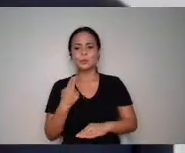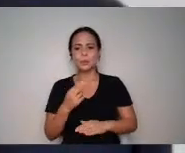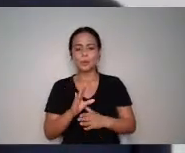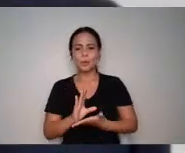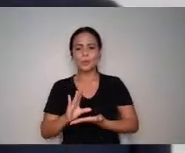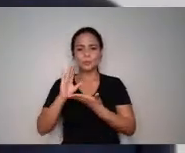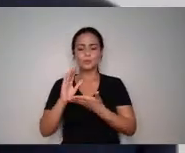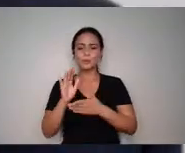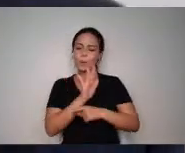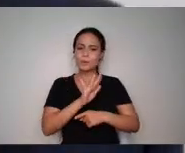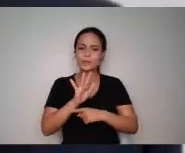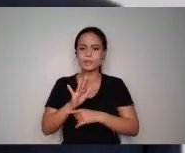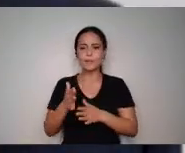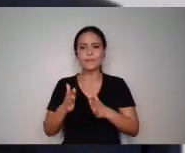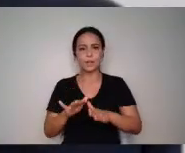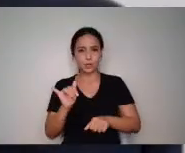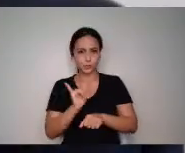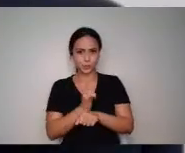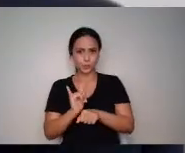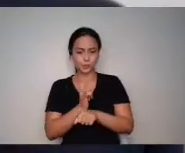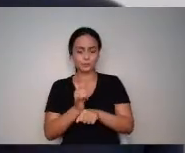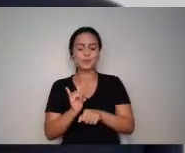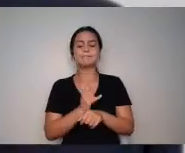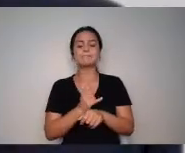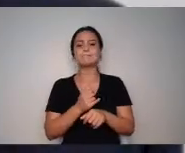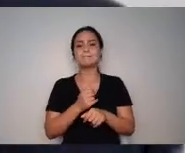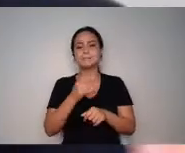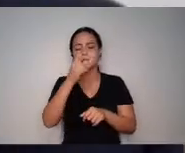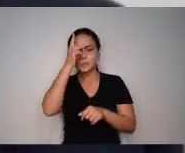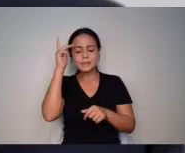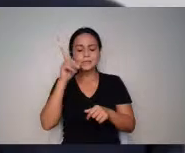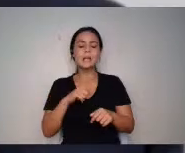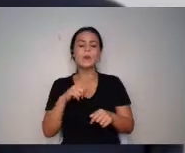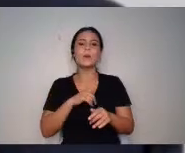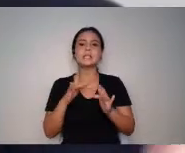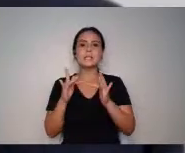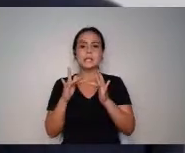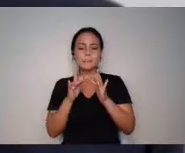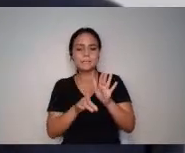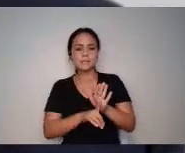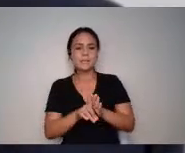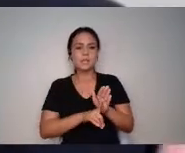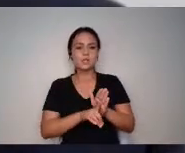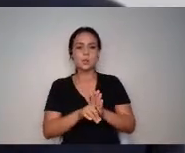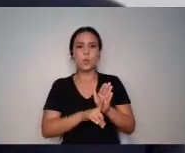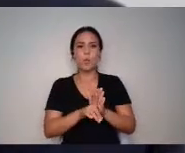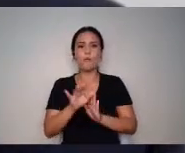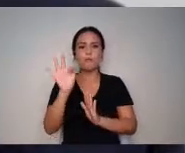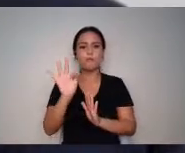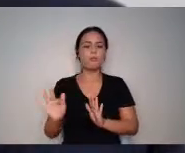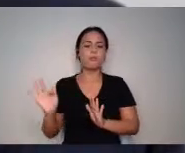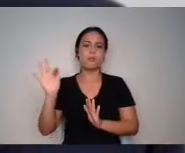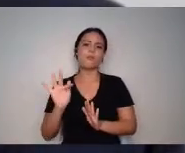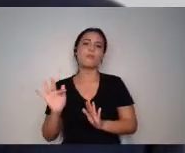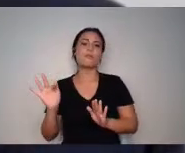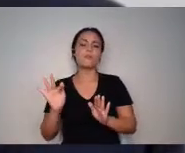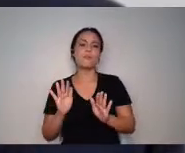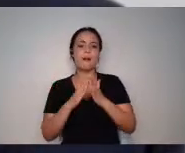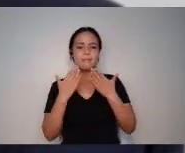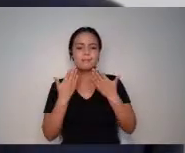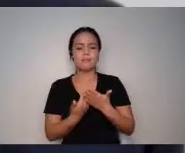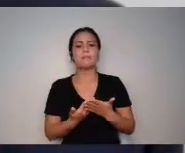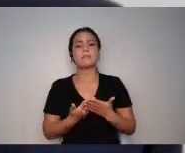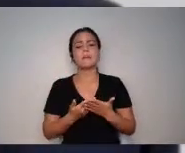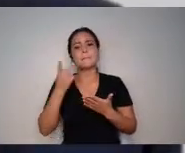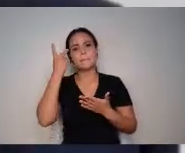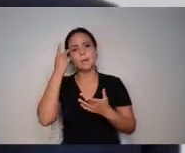improved our event. And I thank you very much. And on behalf of the organization, and I do thank